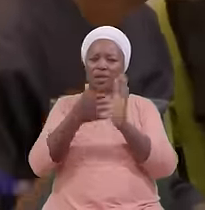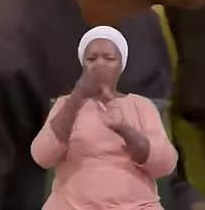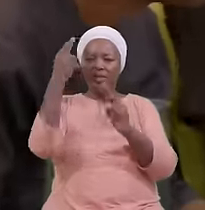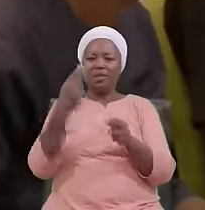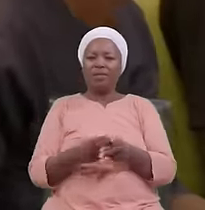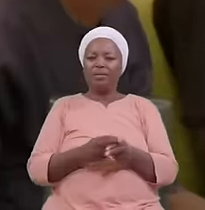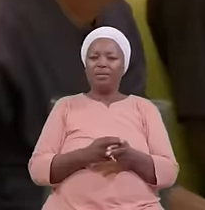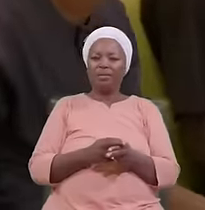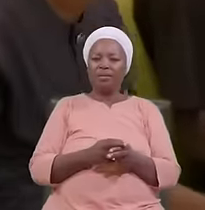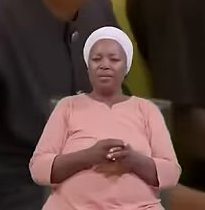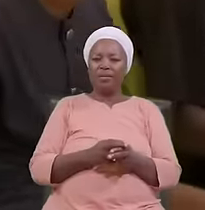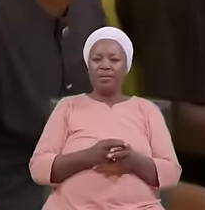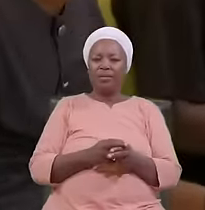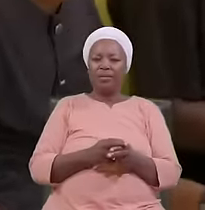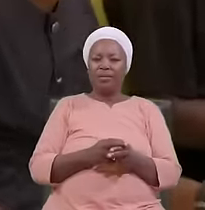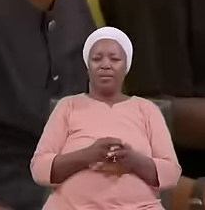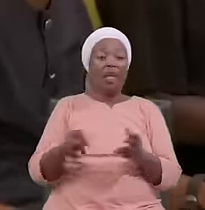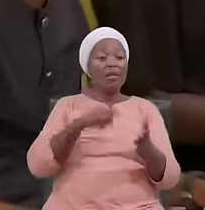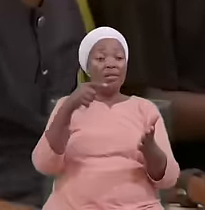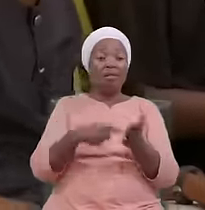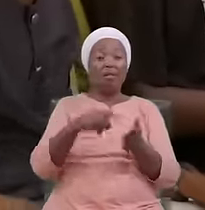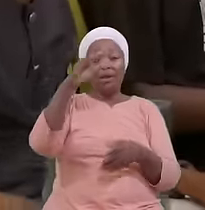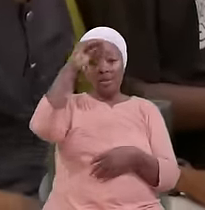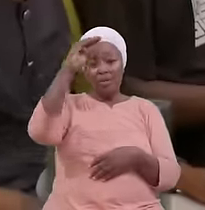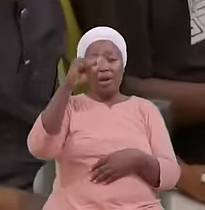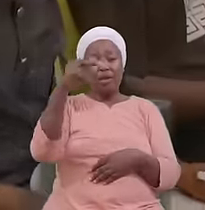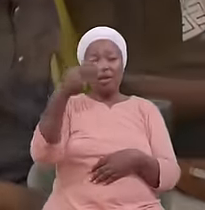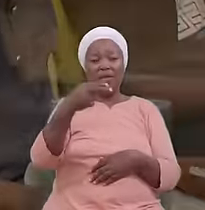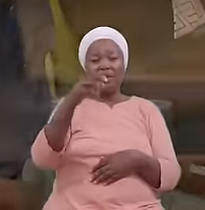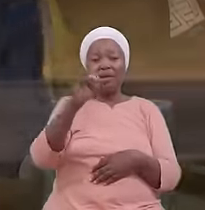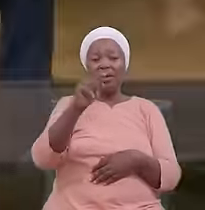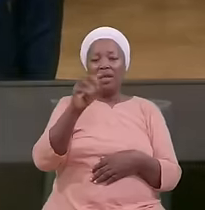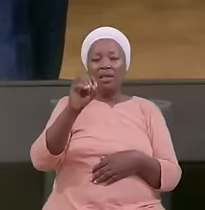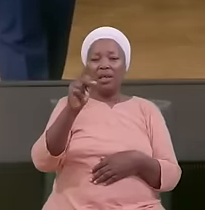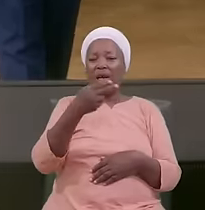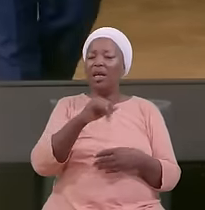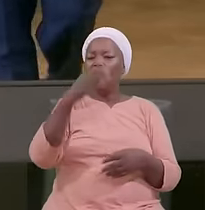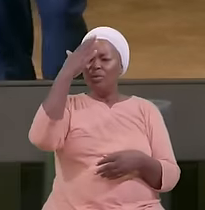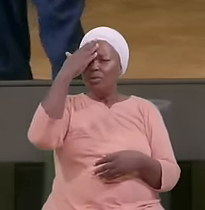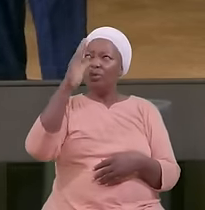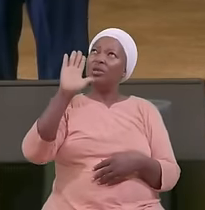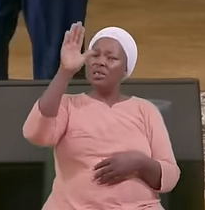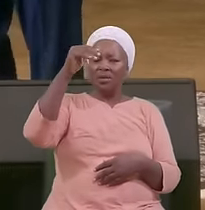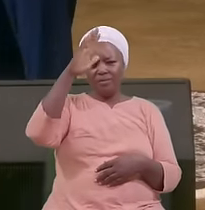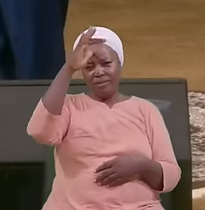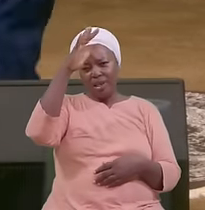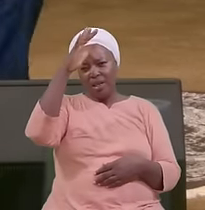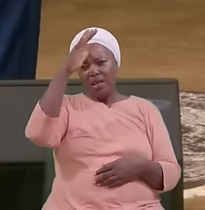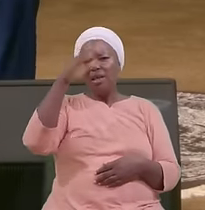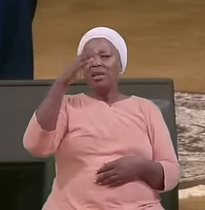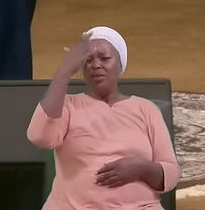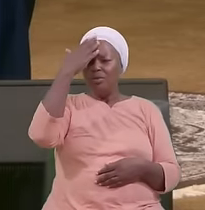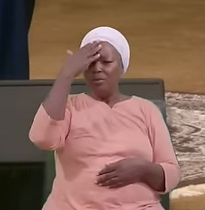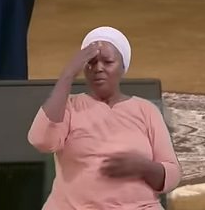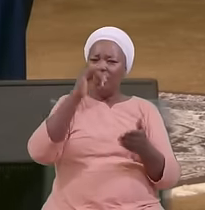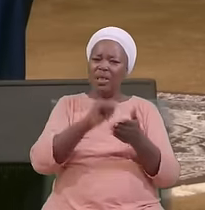name. This man, Hezekiah, he knew his Father. He knew there